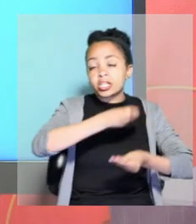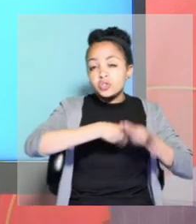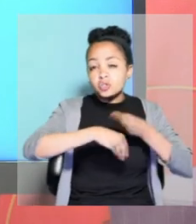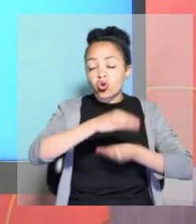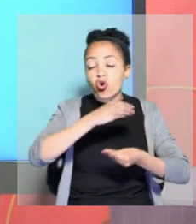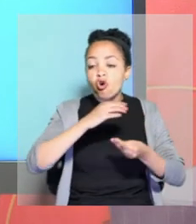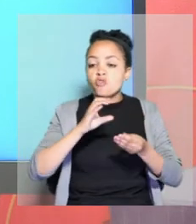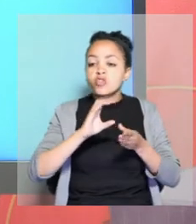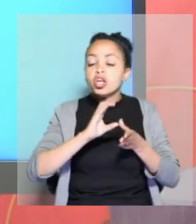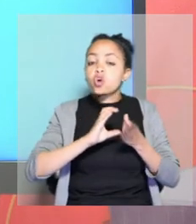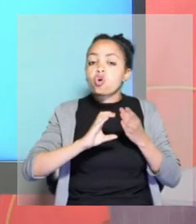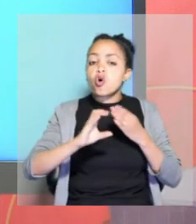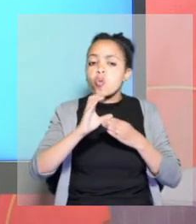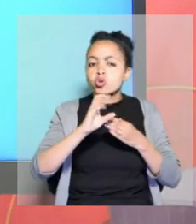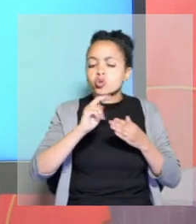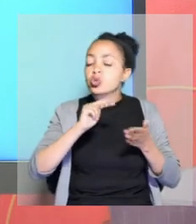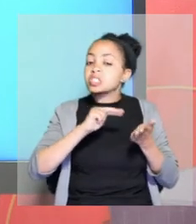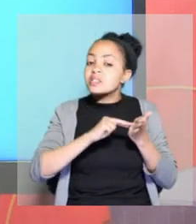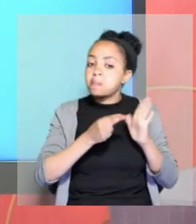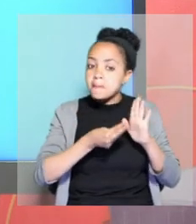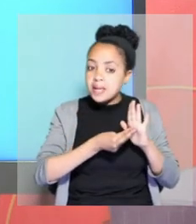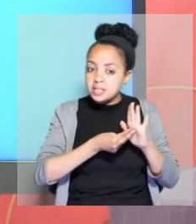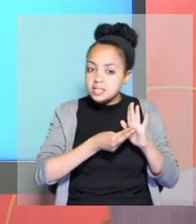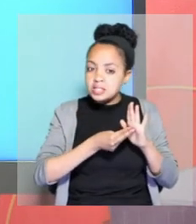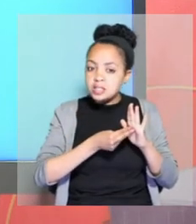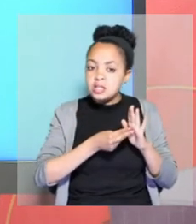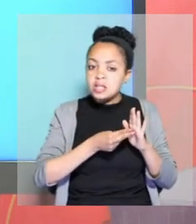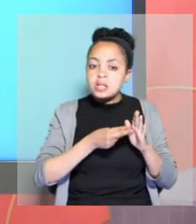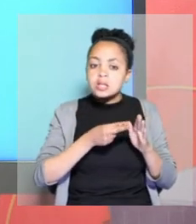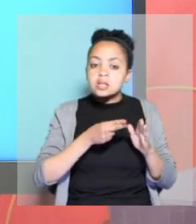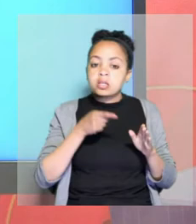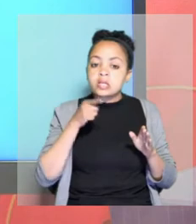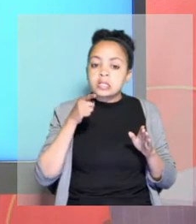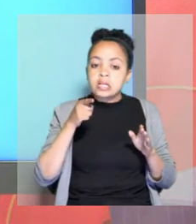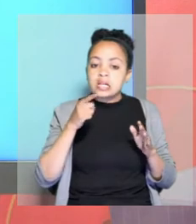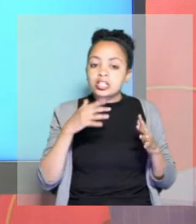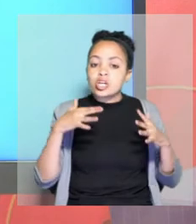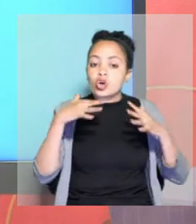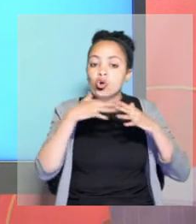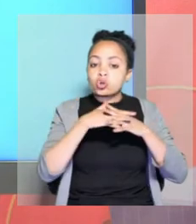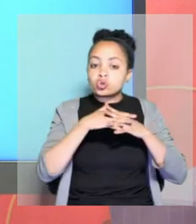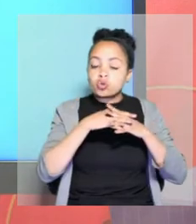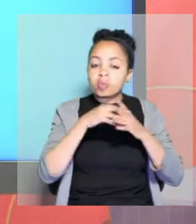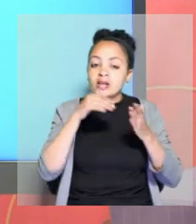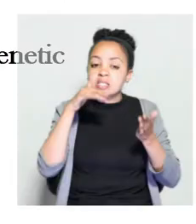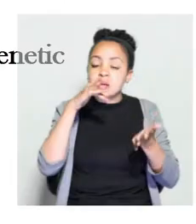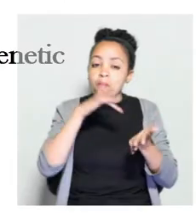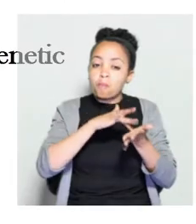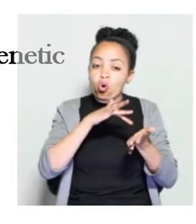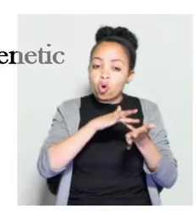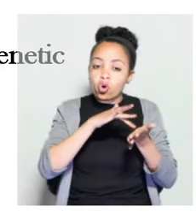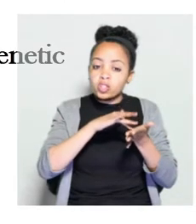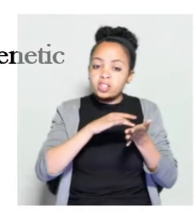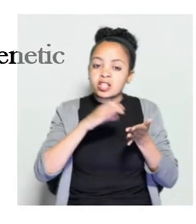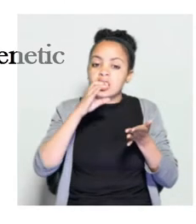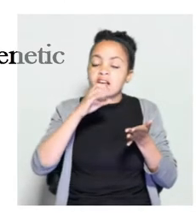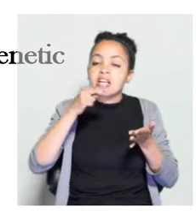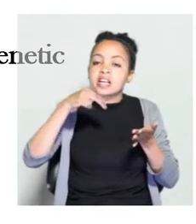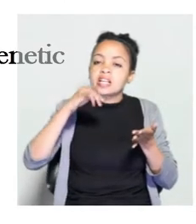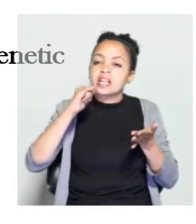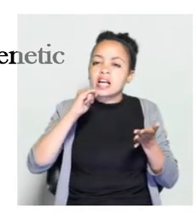segment found which i mean closed over found here at a point called christmatter